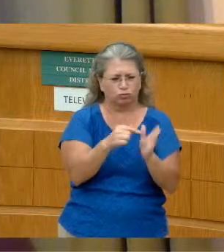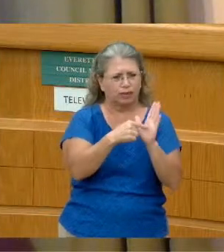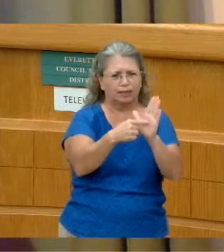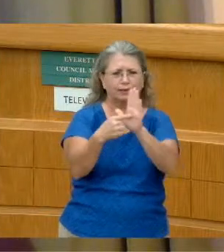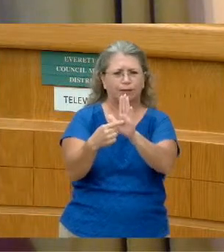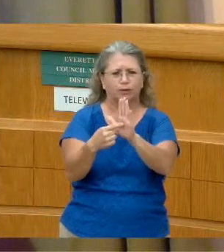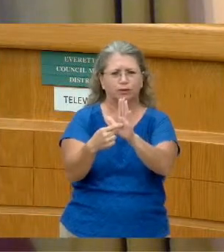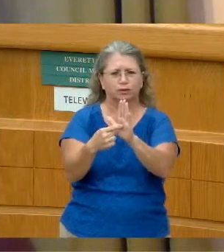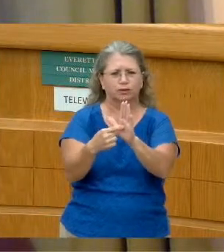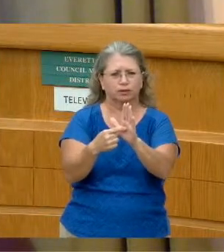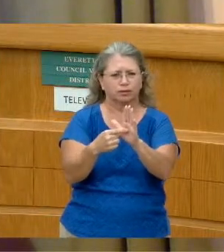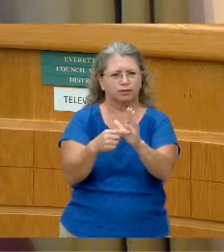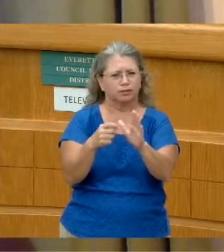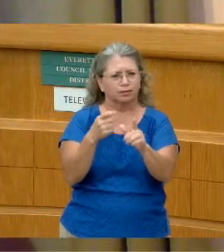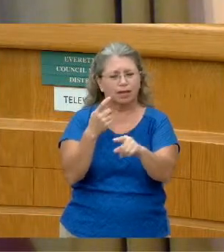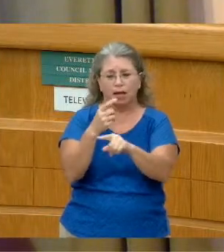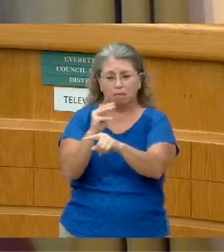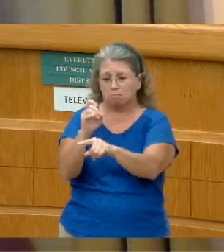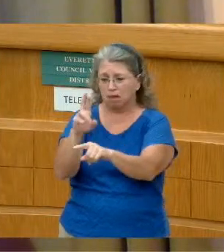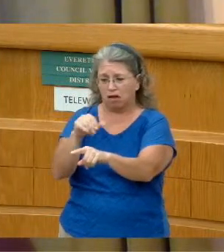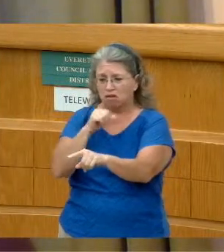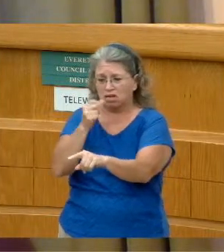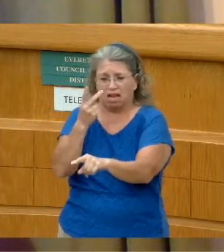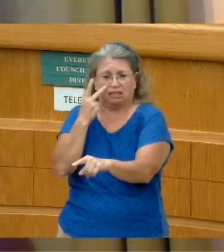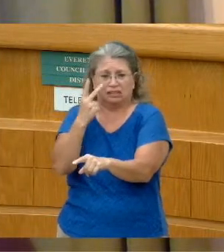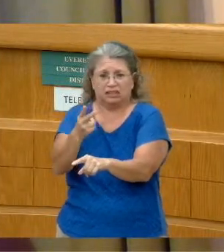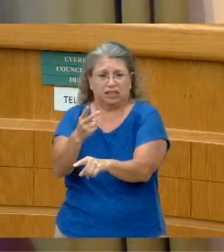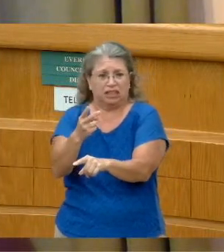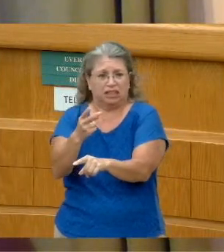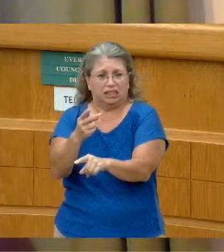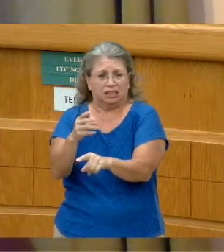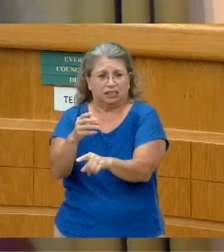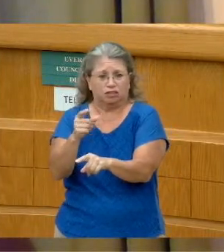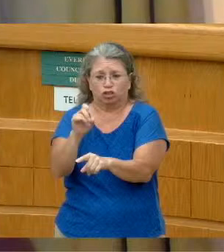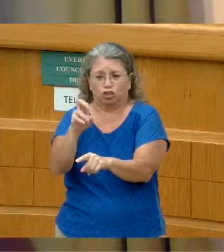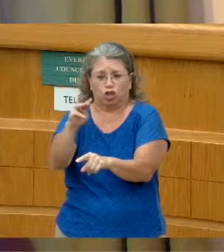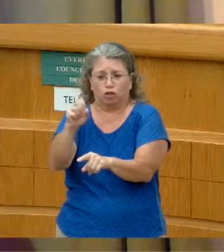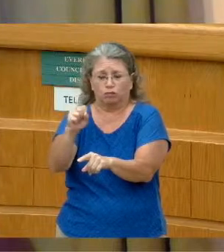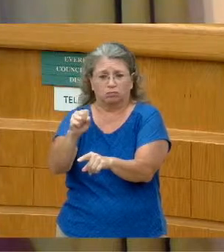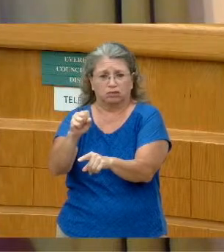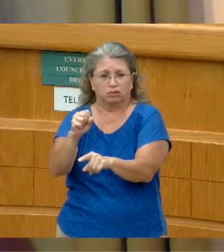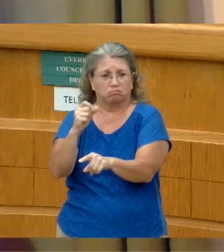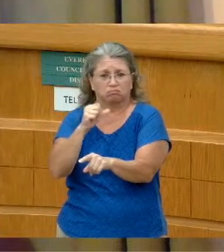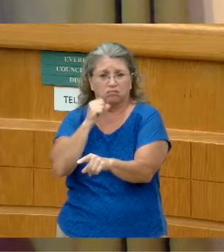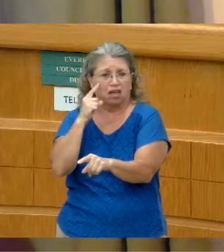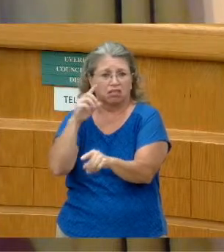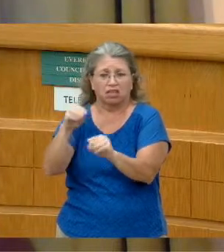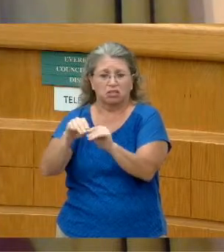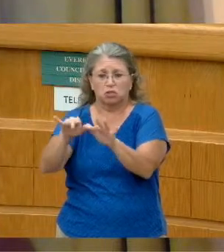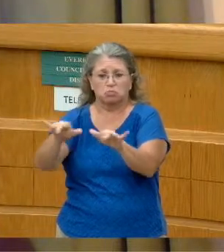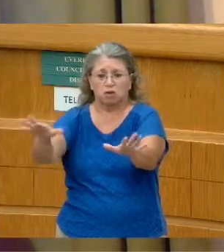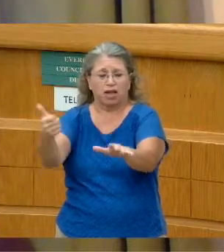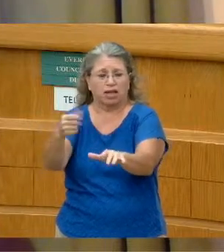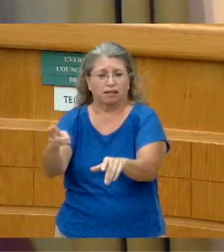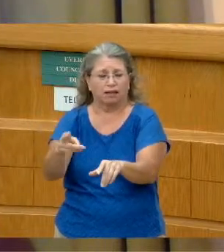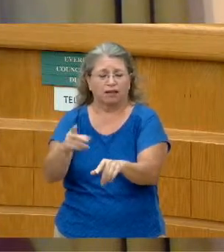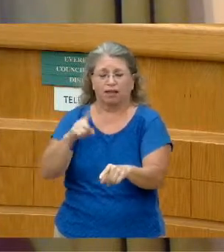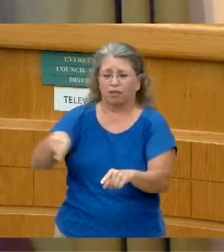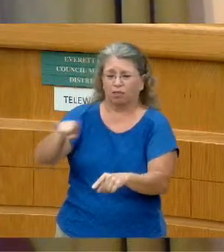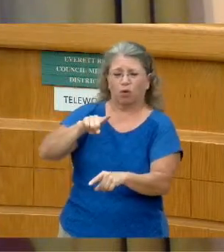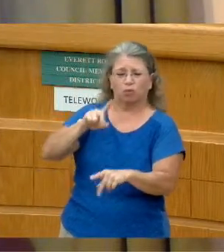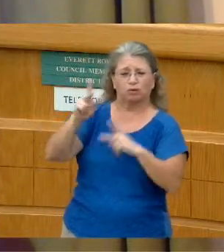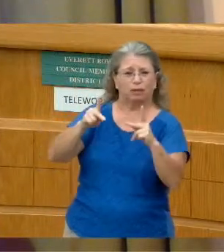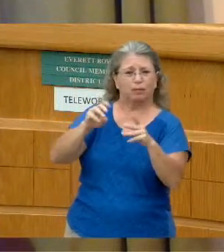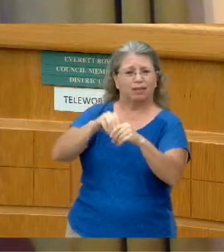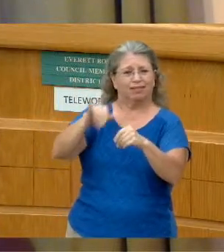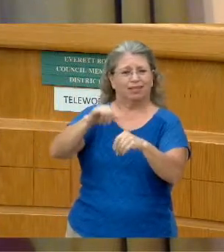germ she's spreading, so therefore Mary believes she isn't harmful to anyone. The Marys of the world are extremely